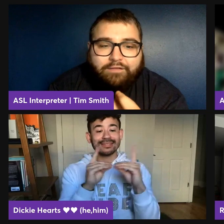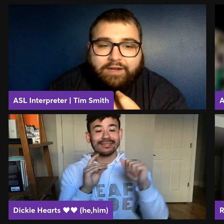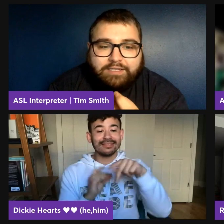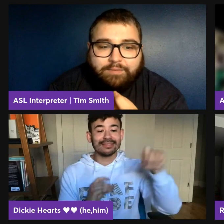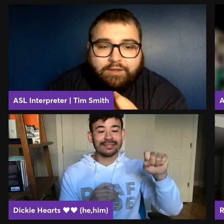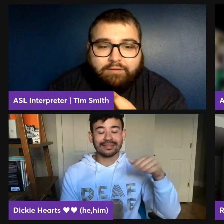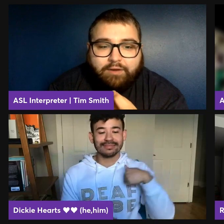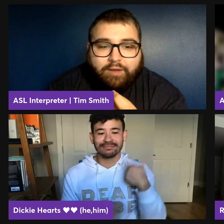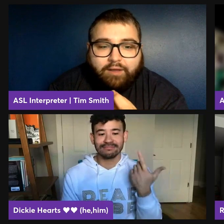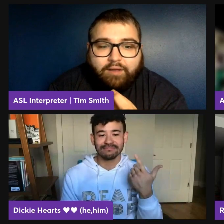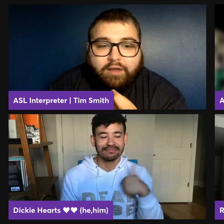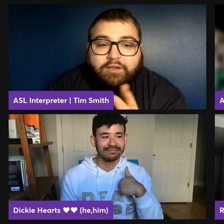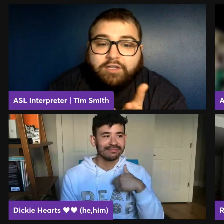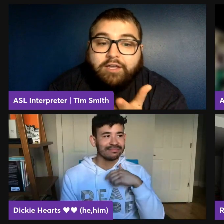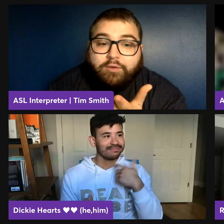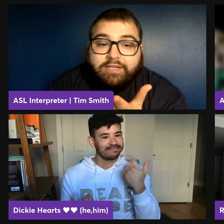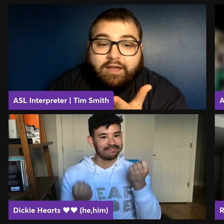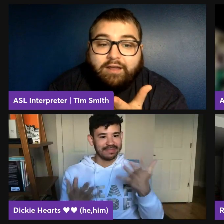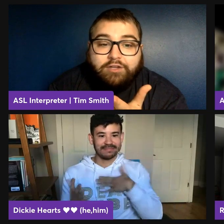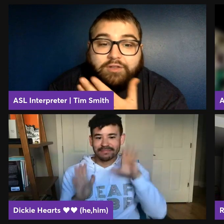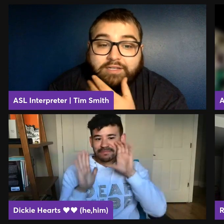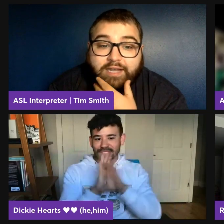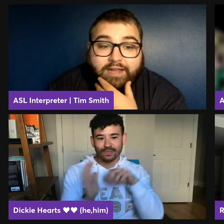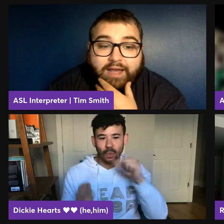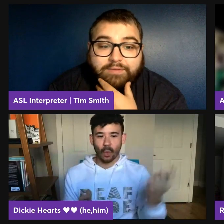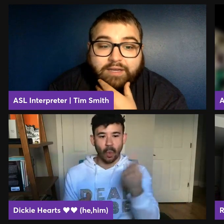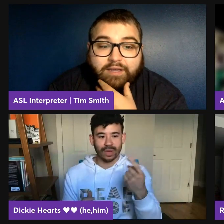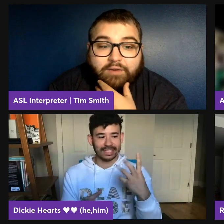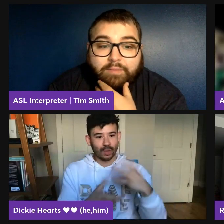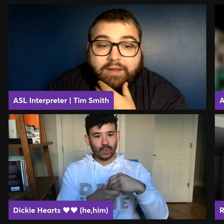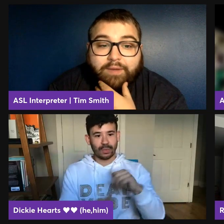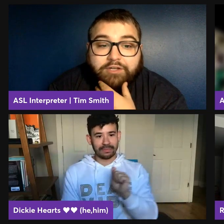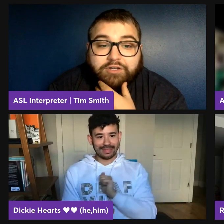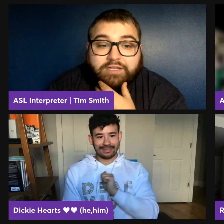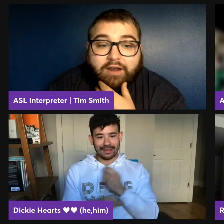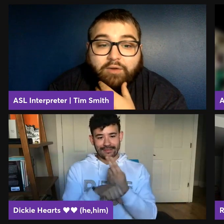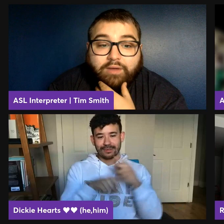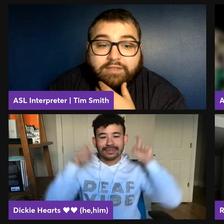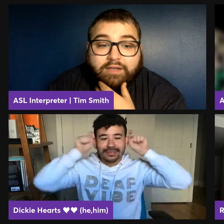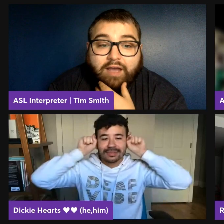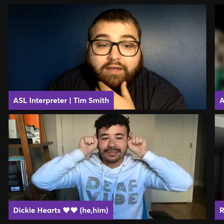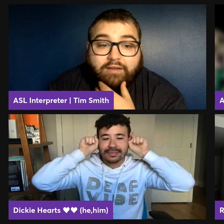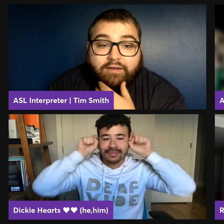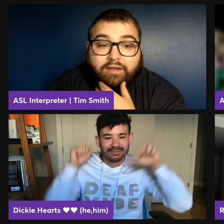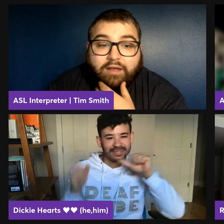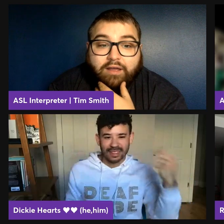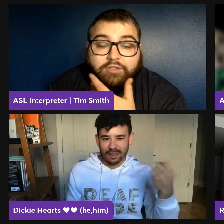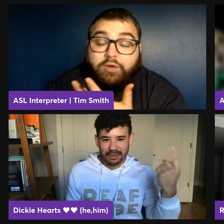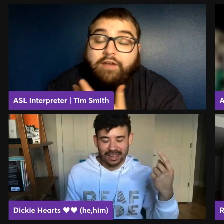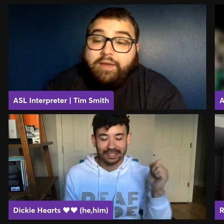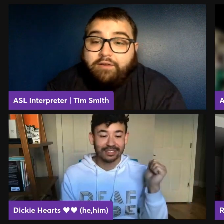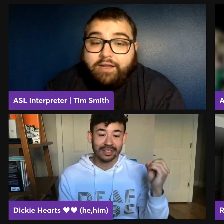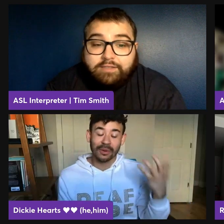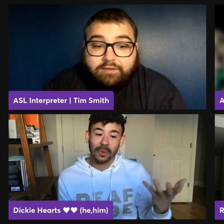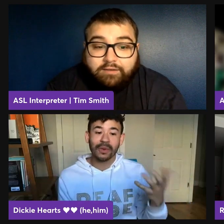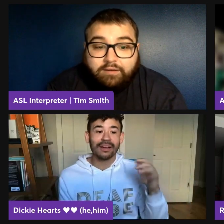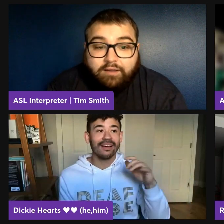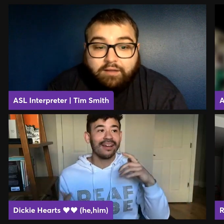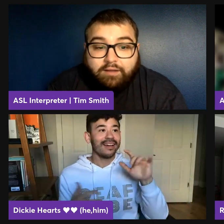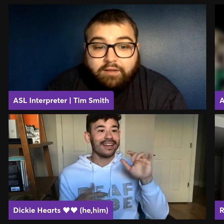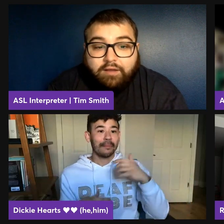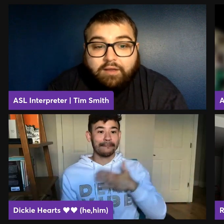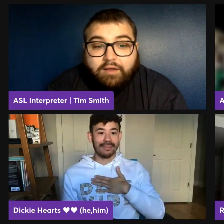You can't identify disability right away. So like you were saying, Alejandra, on these dating apps, like, you know, many pictures, not always, I don't have my hearing aids in.